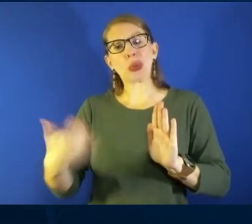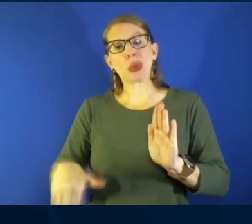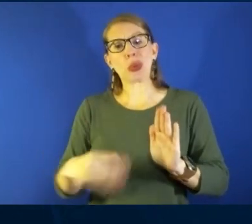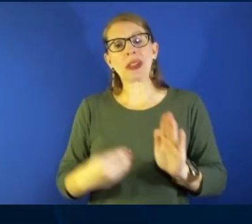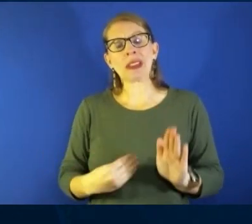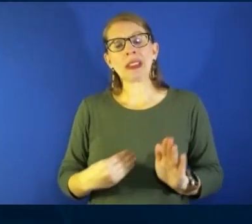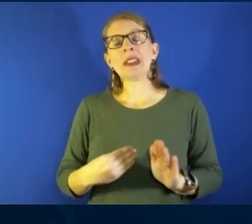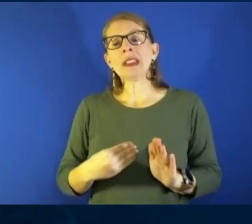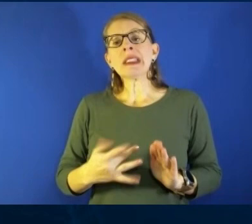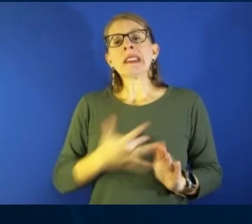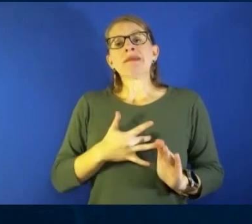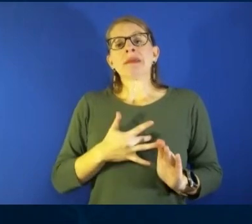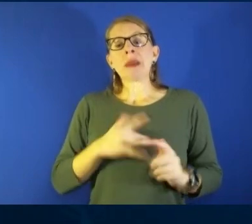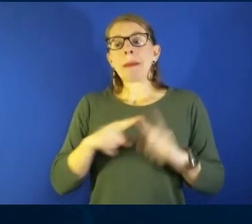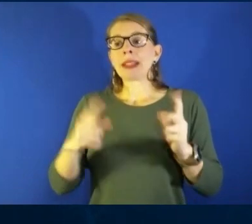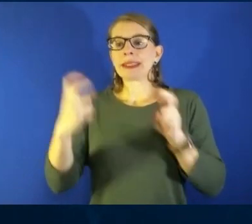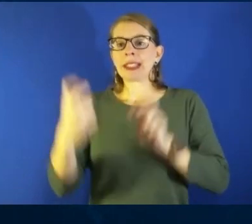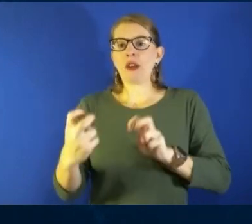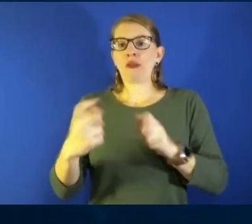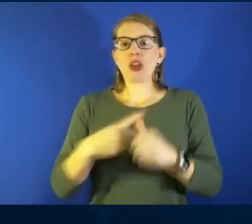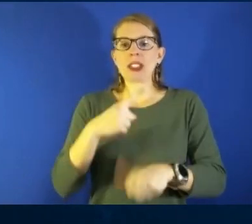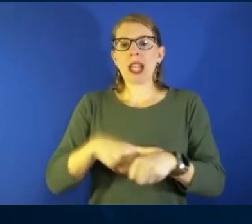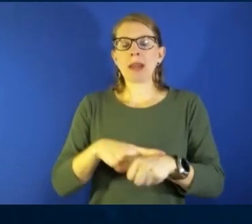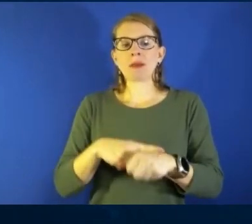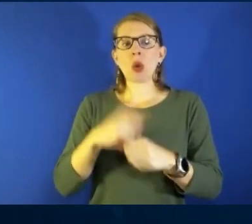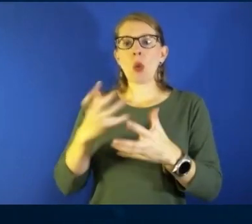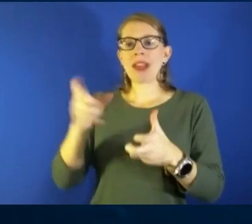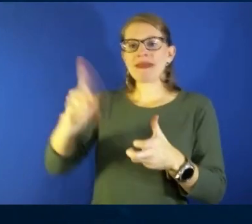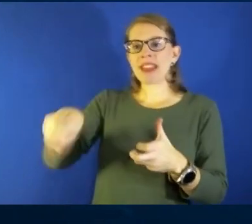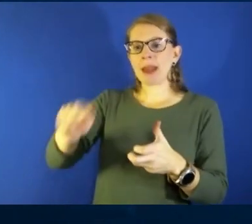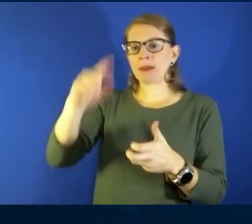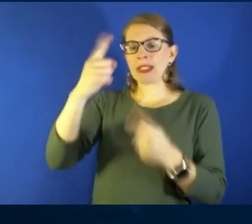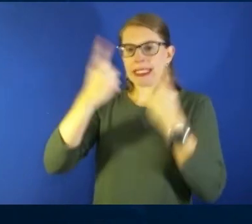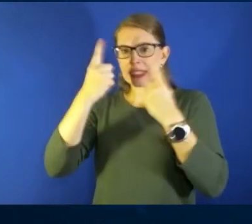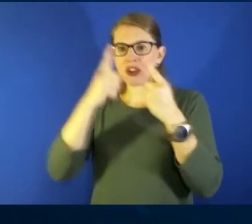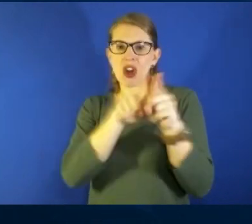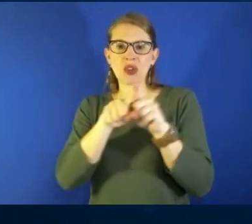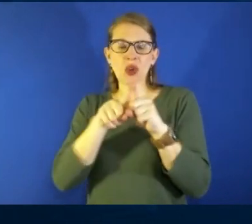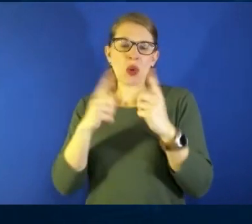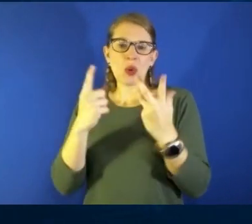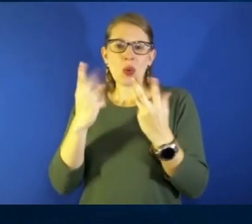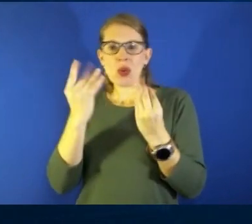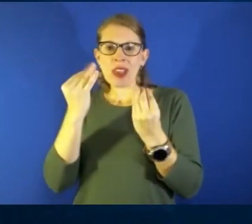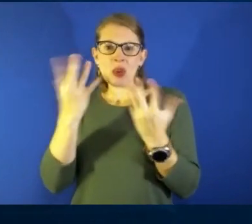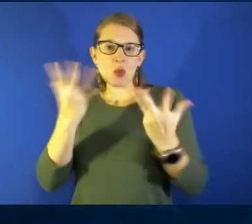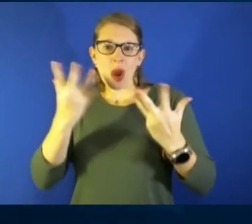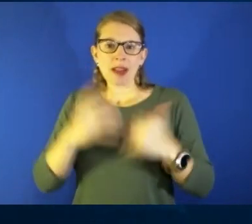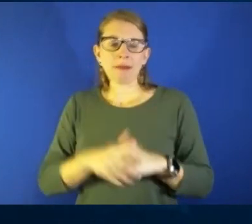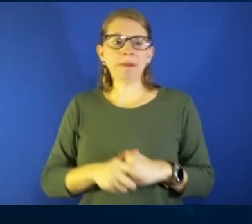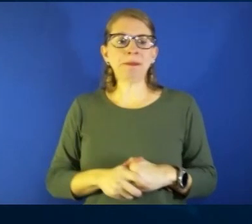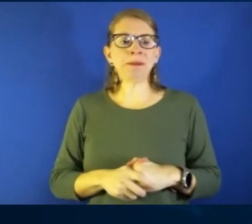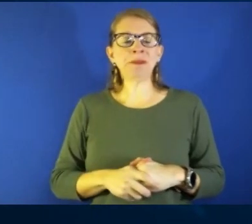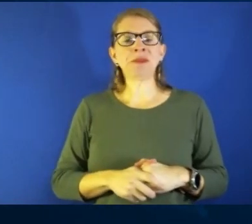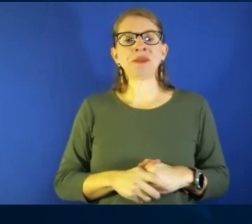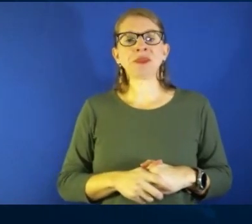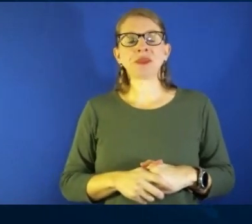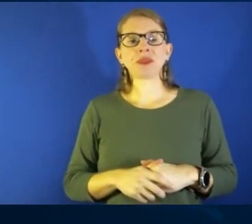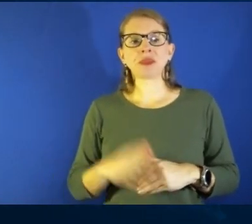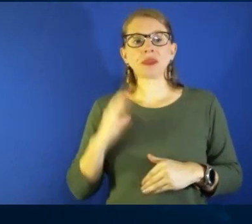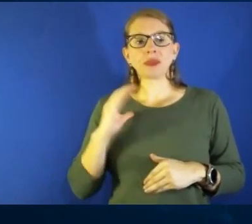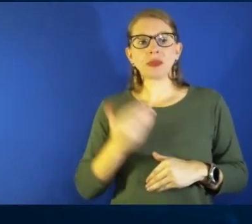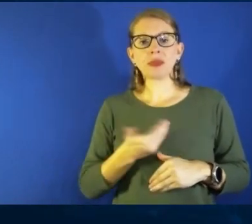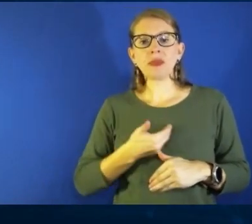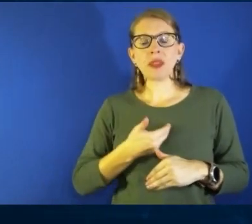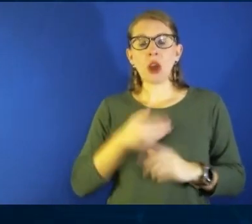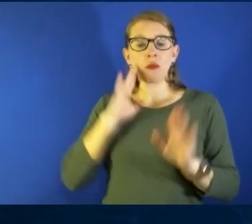down with somebody for the first time, what are a couple things you want them to consider and be thinking about? Well, I mean, our focus is on curing the cancer, so we